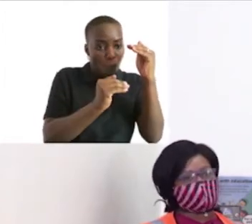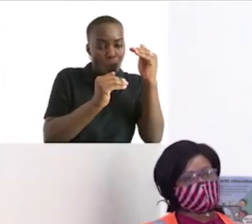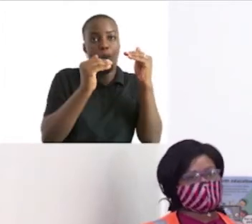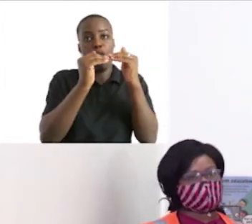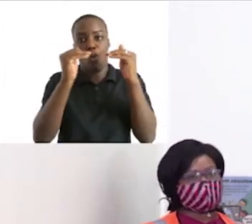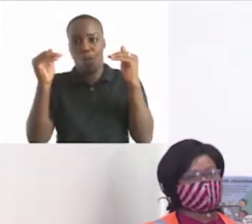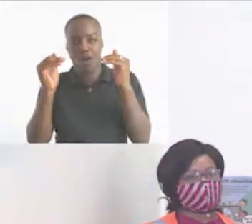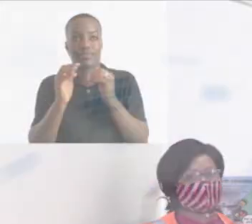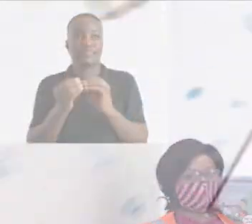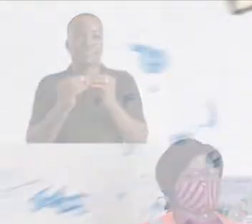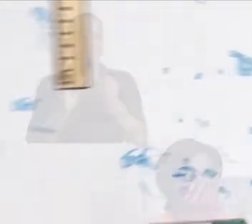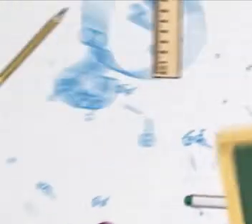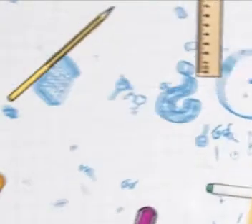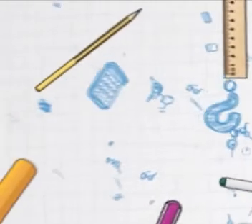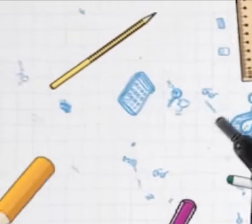the even box.